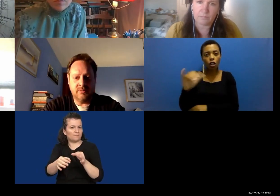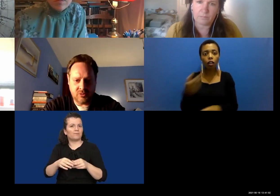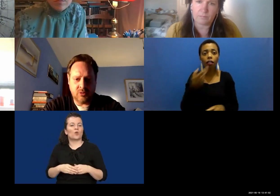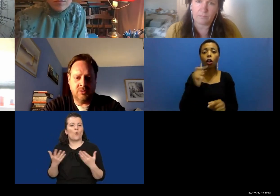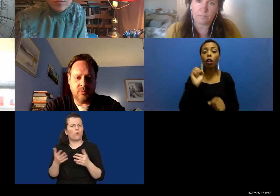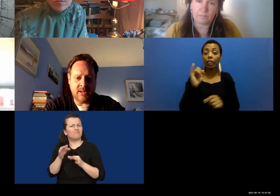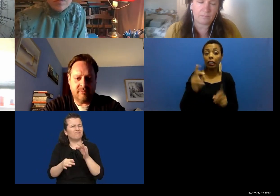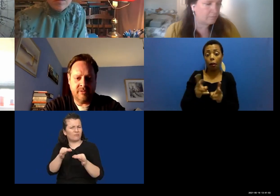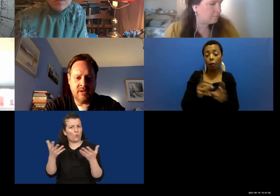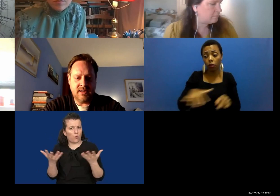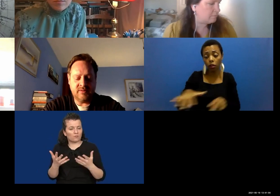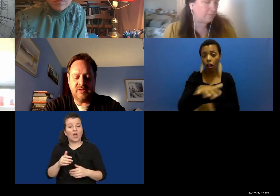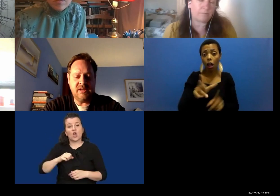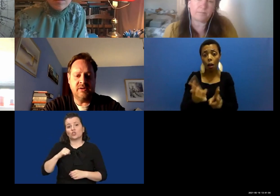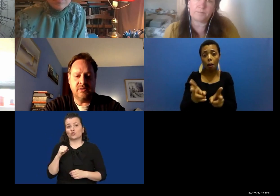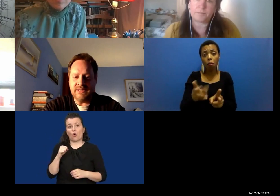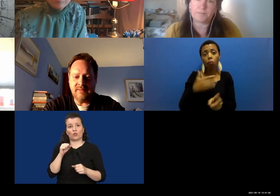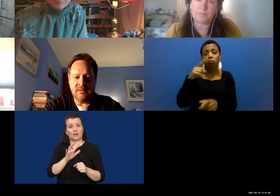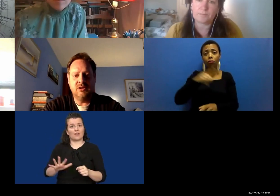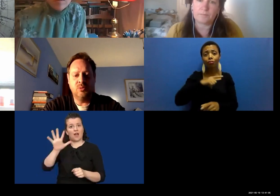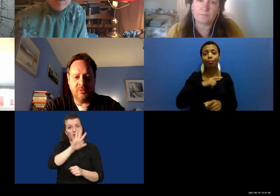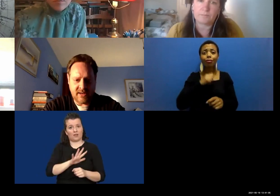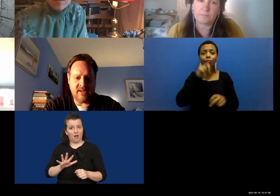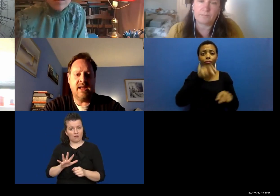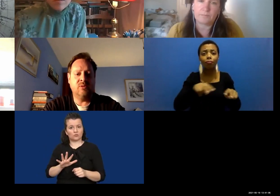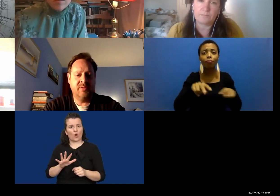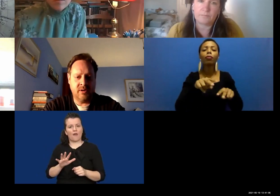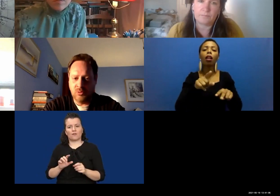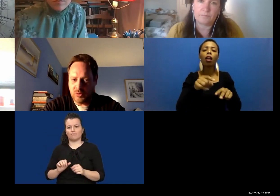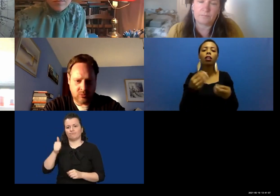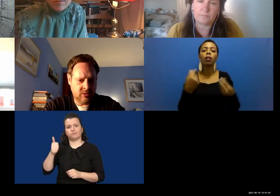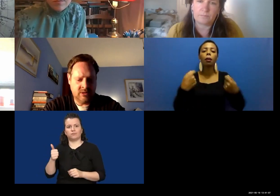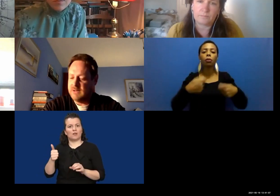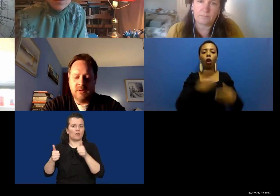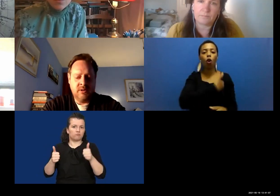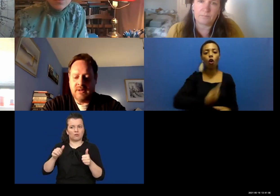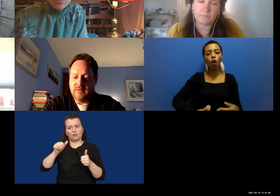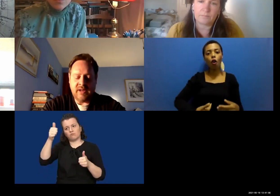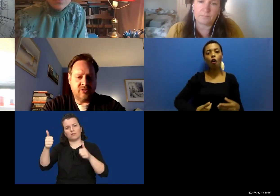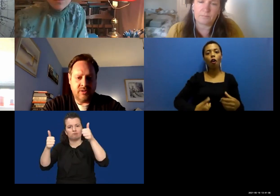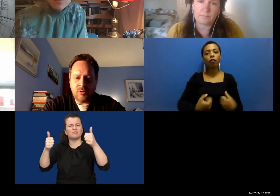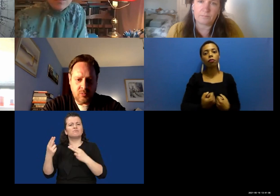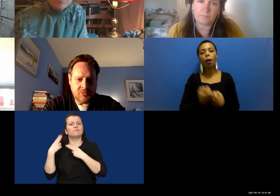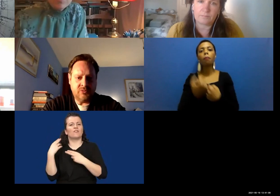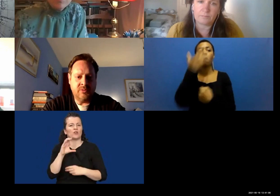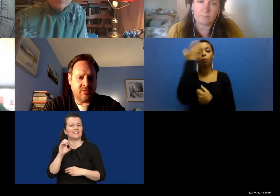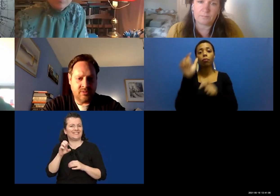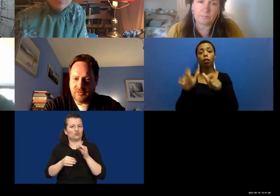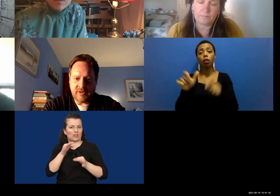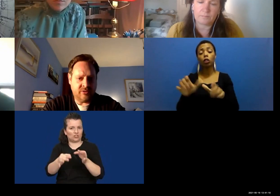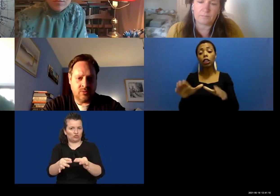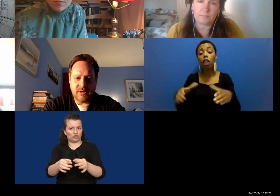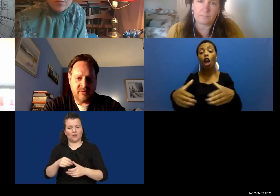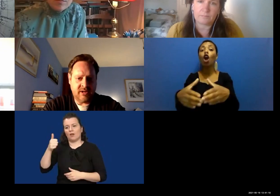area of Scotland will have a See Here lead, who will then connect with their local sensory groups, their